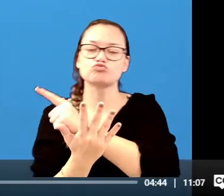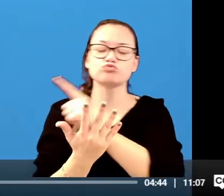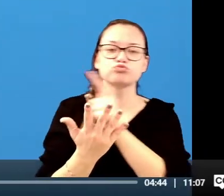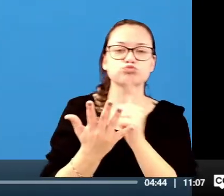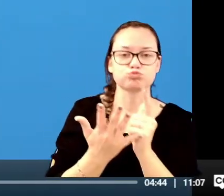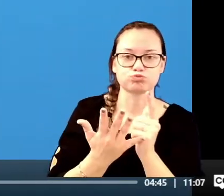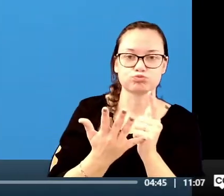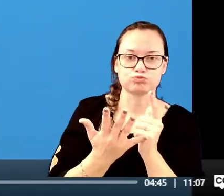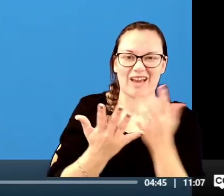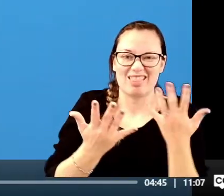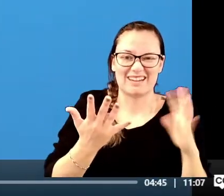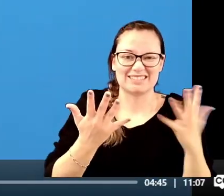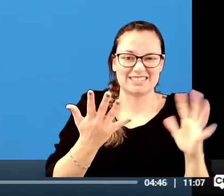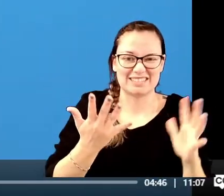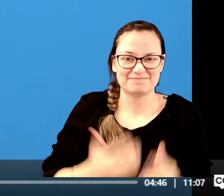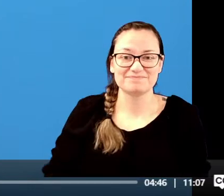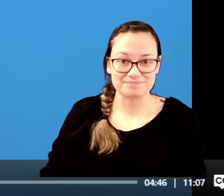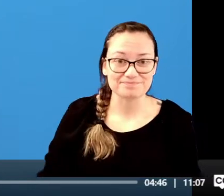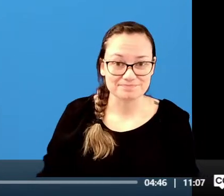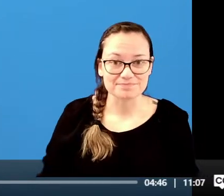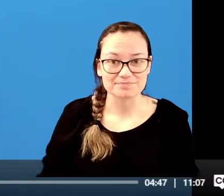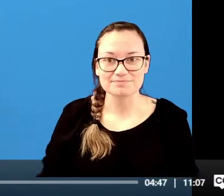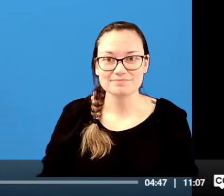move to a primary consumer